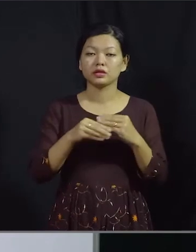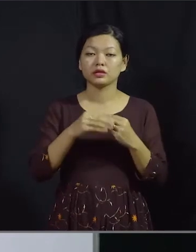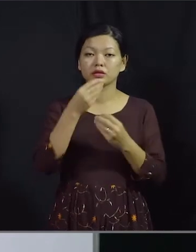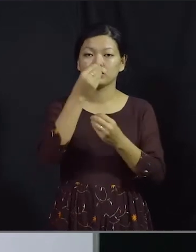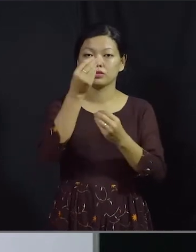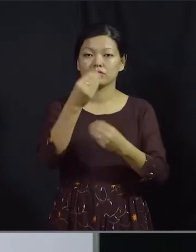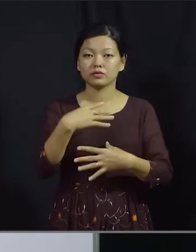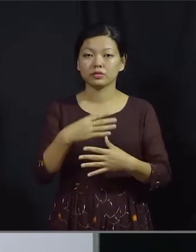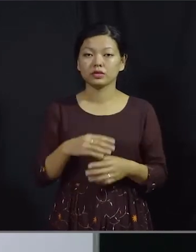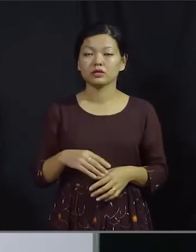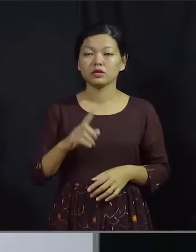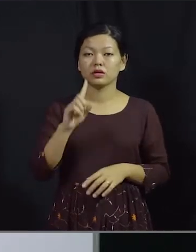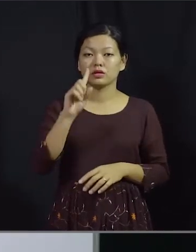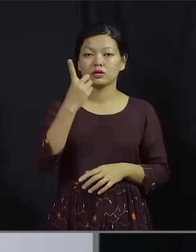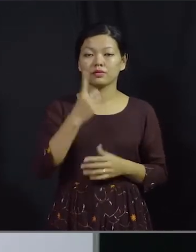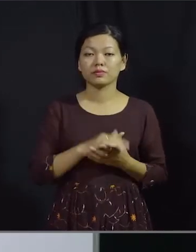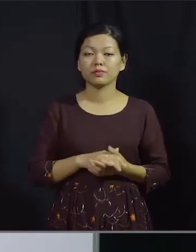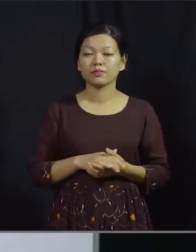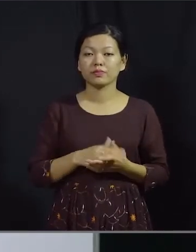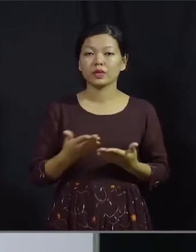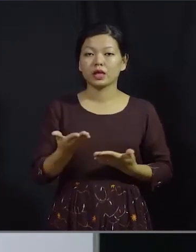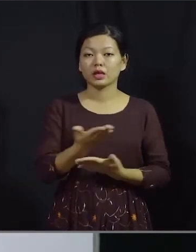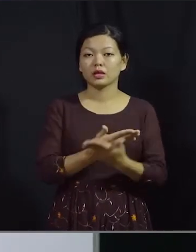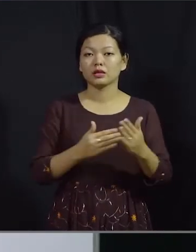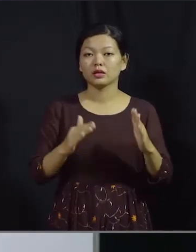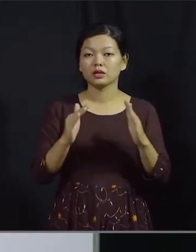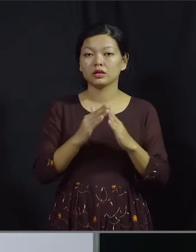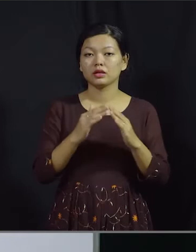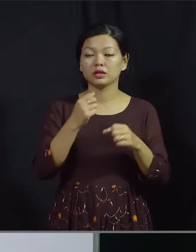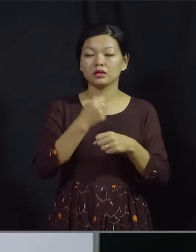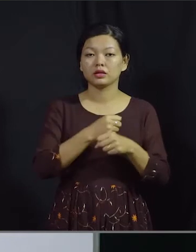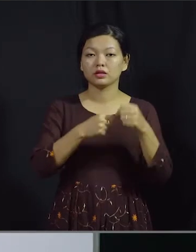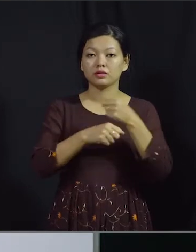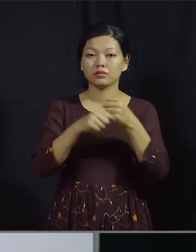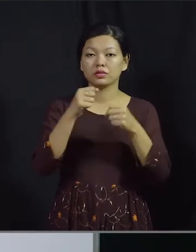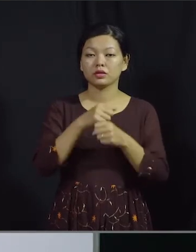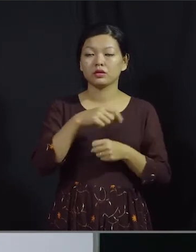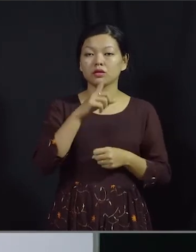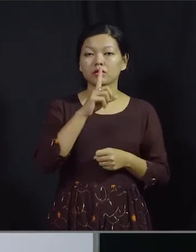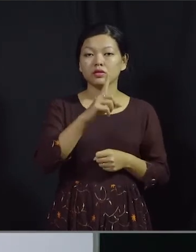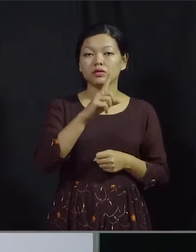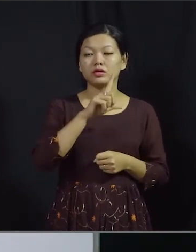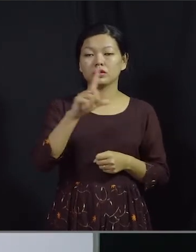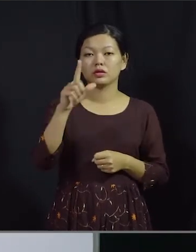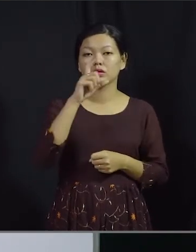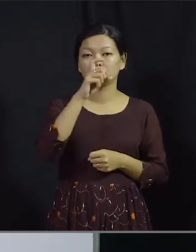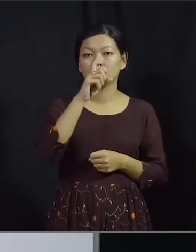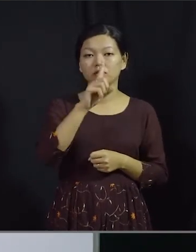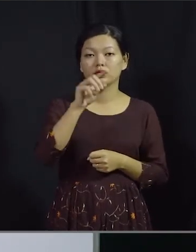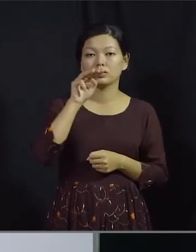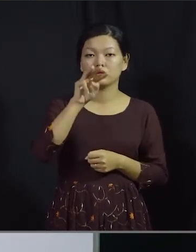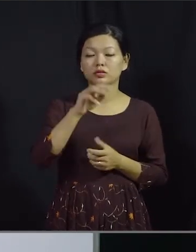given. That is number 1. We have land and building be valued at 1,71,000. Plant and machinery